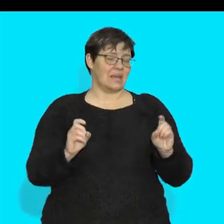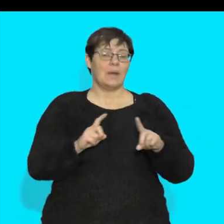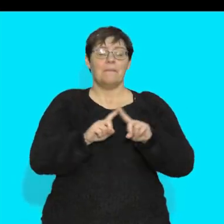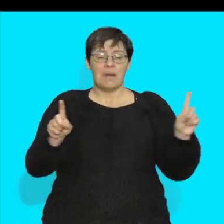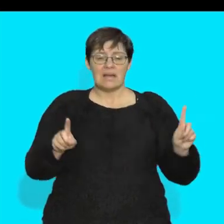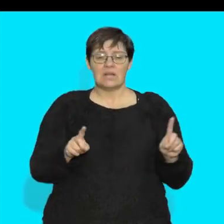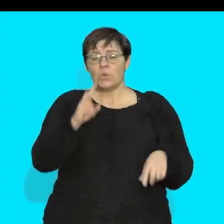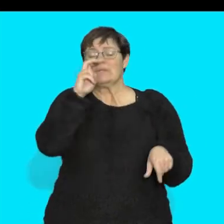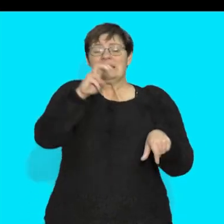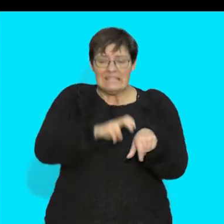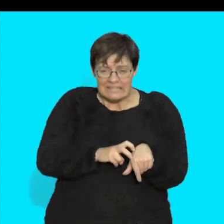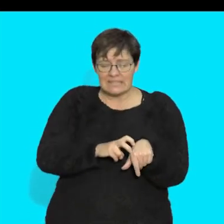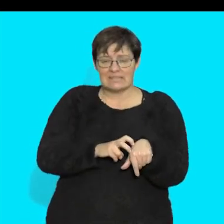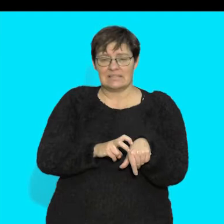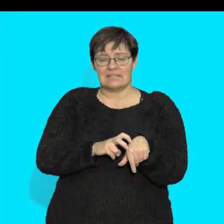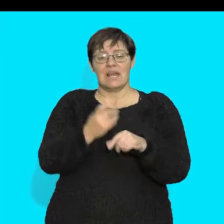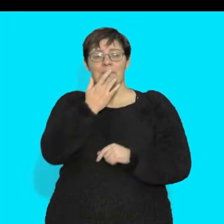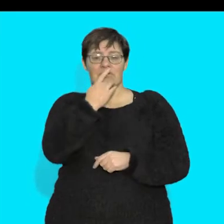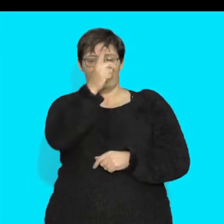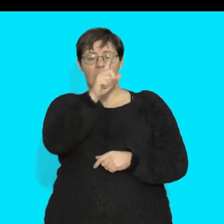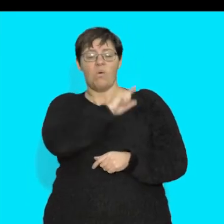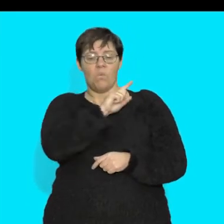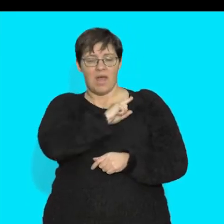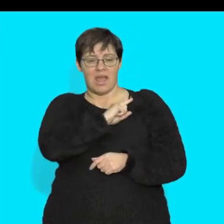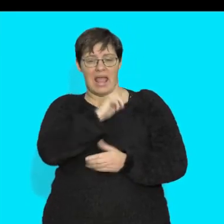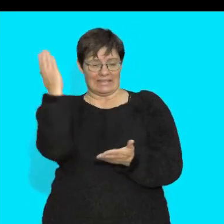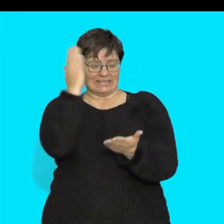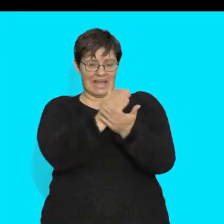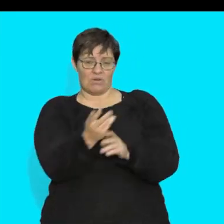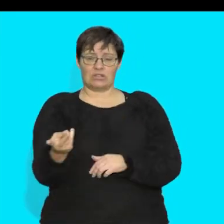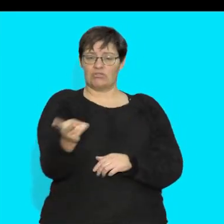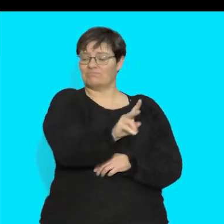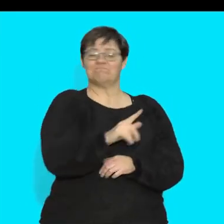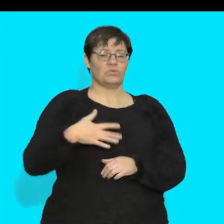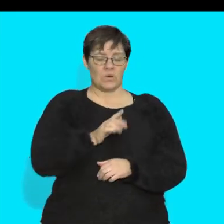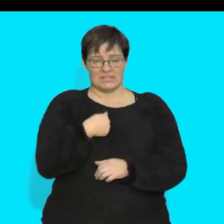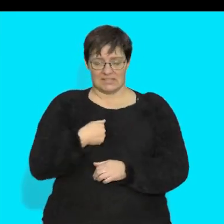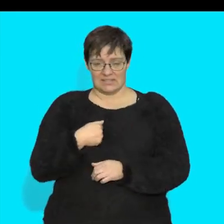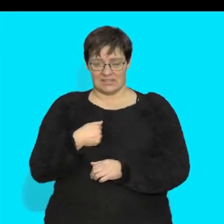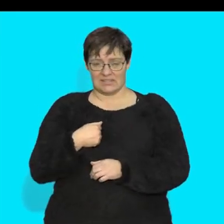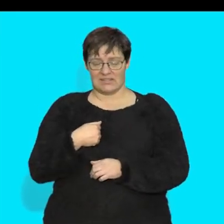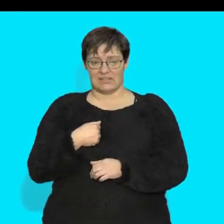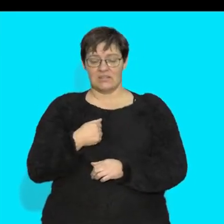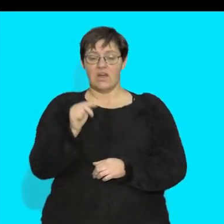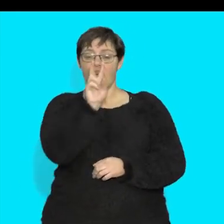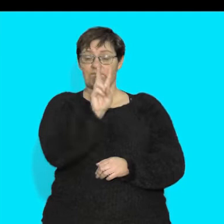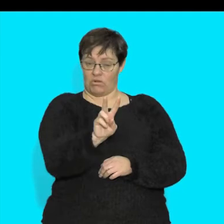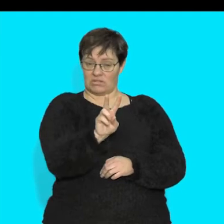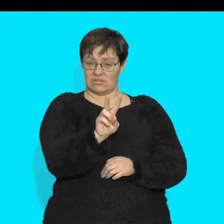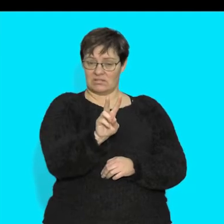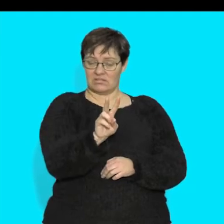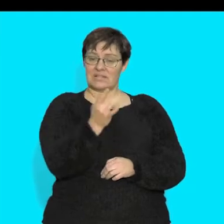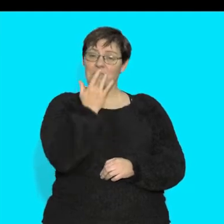potential difference. But you've got to have a potential difference to undo that direct reaction. And so